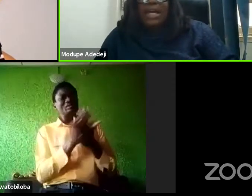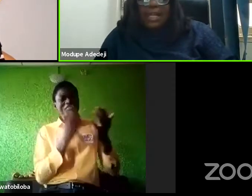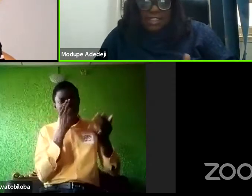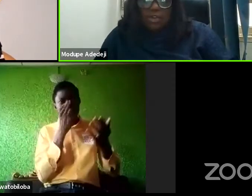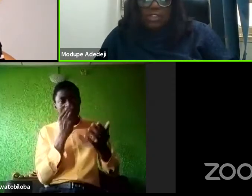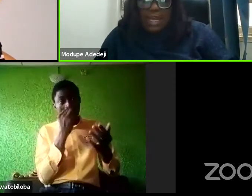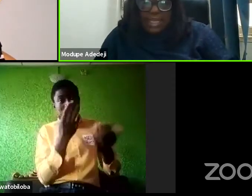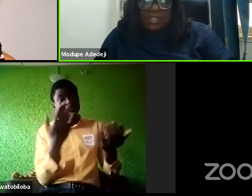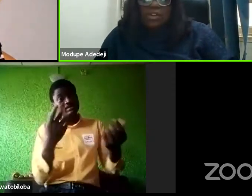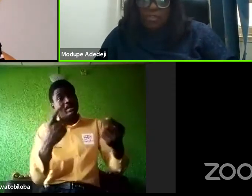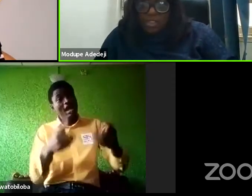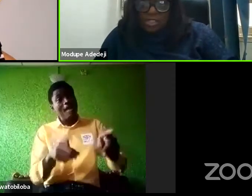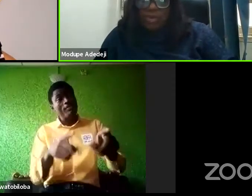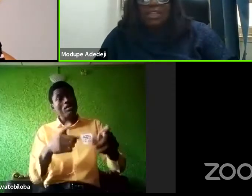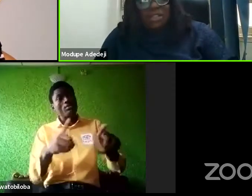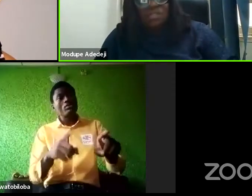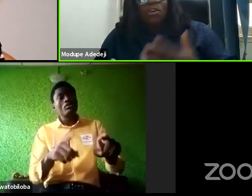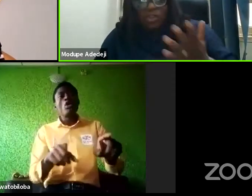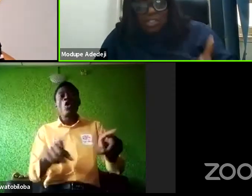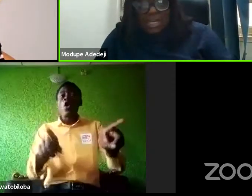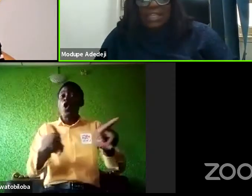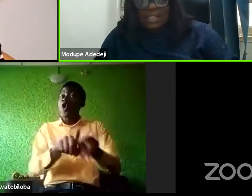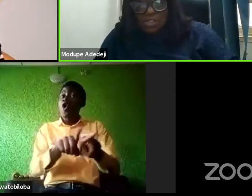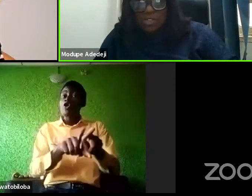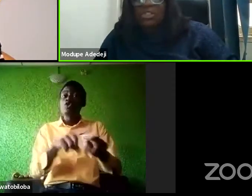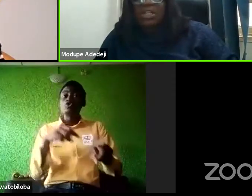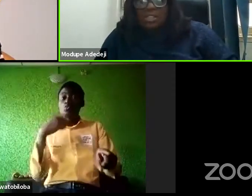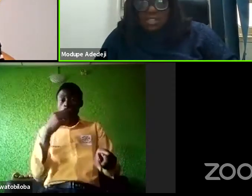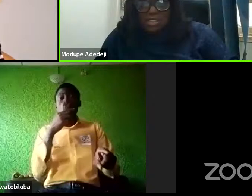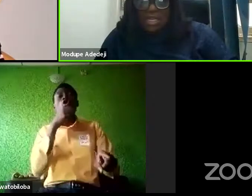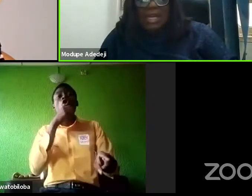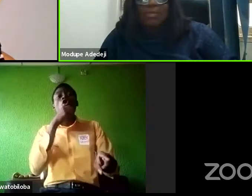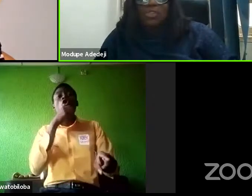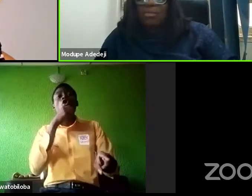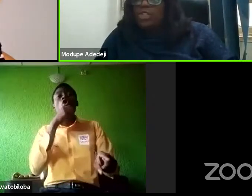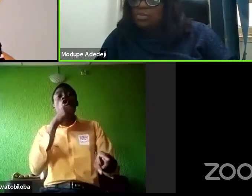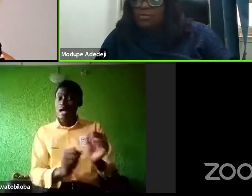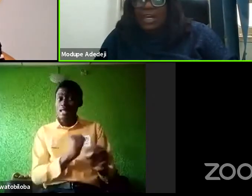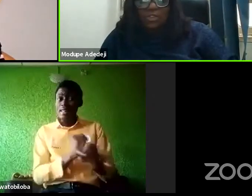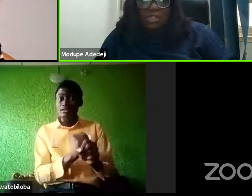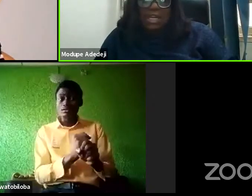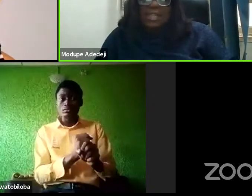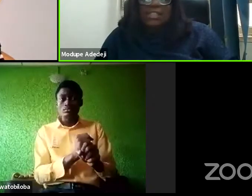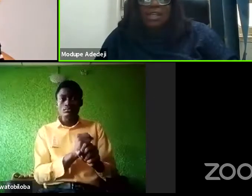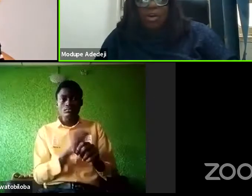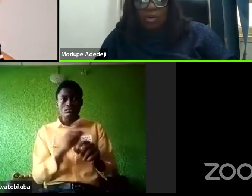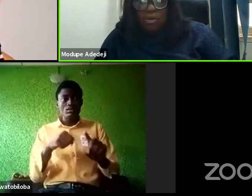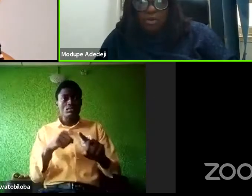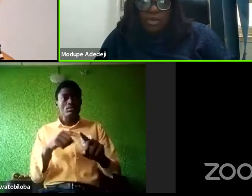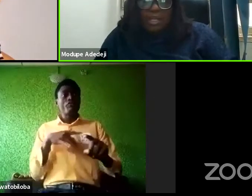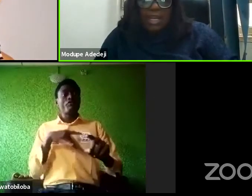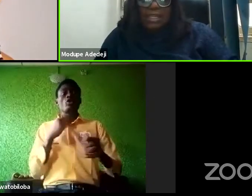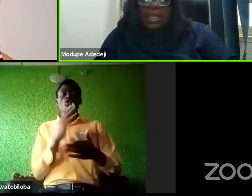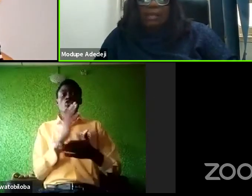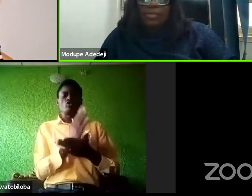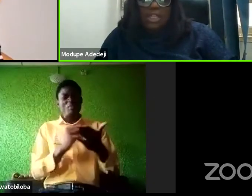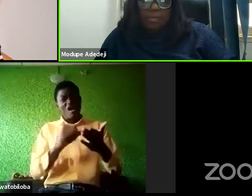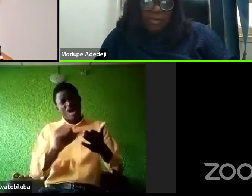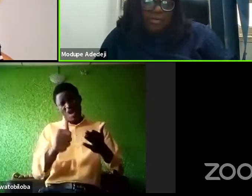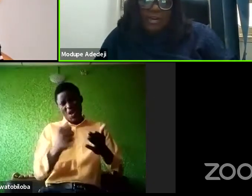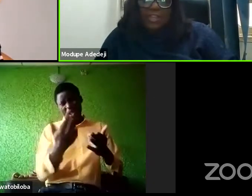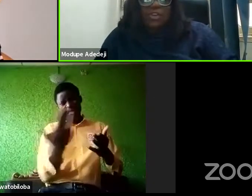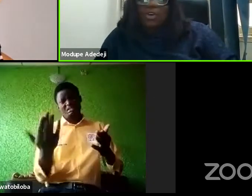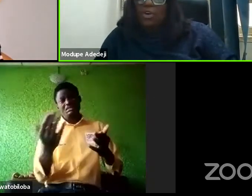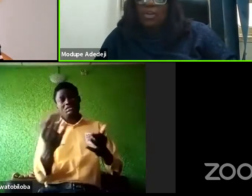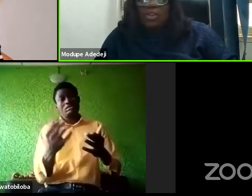in older age, obviously, when it's obvious that yes, you need to take things easy, there can be some little fractures that can easily occur, like